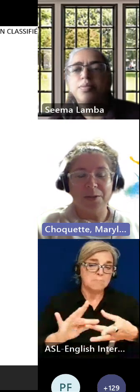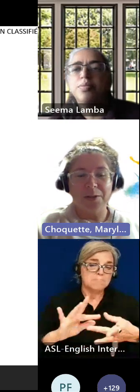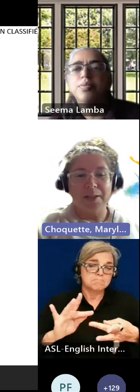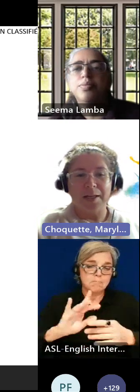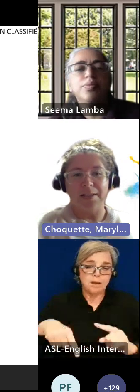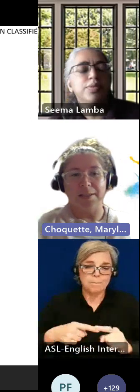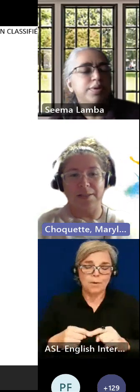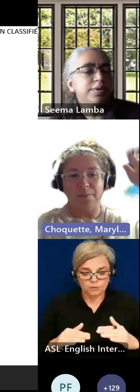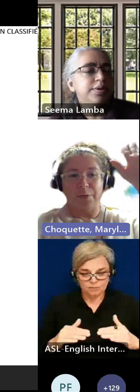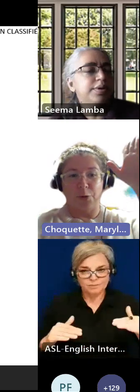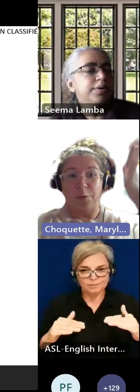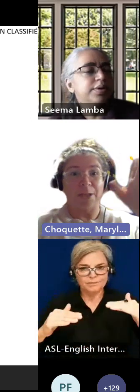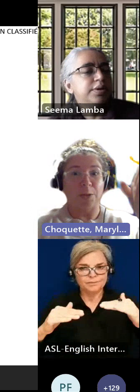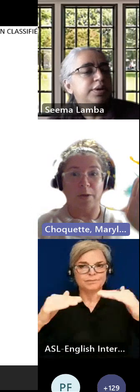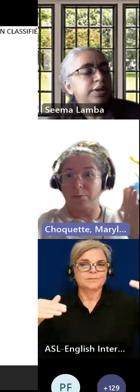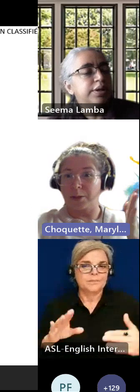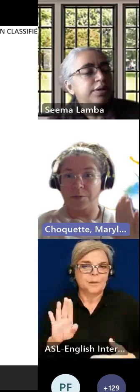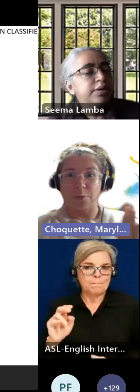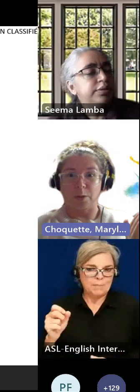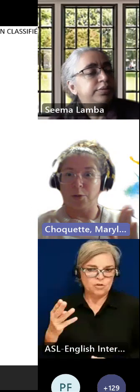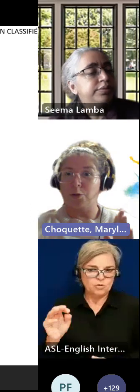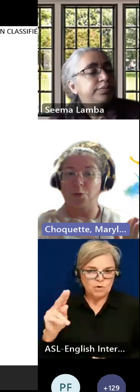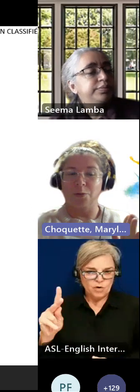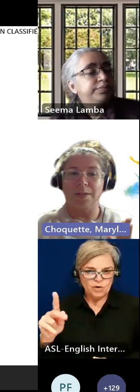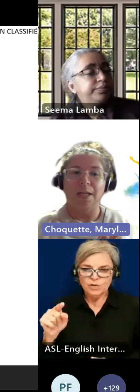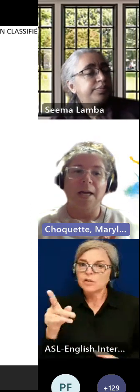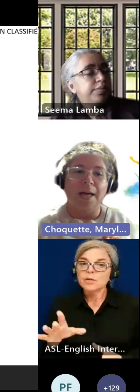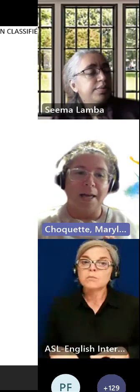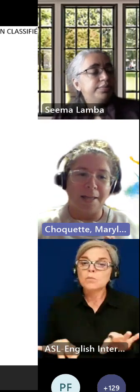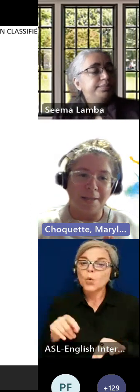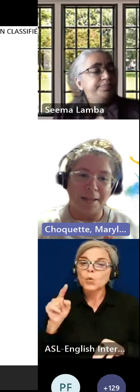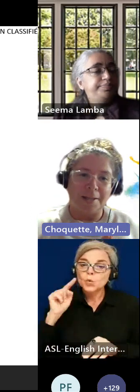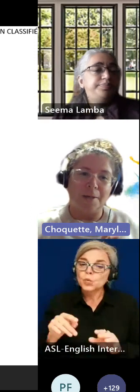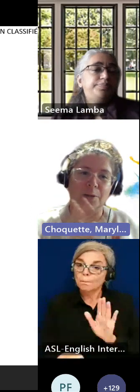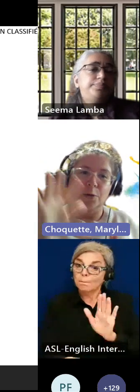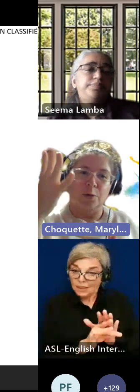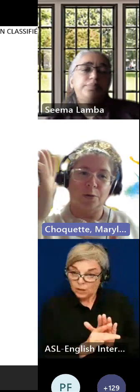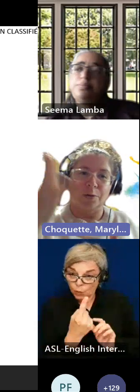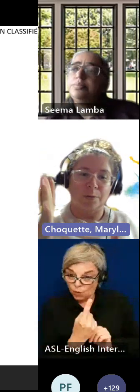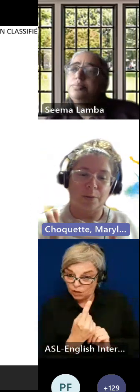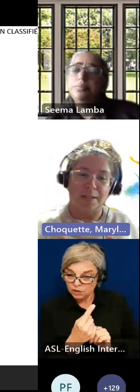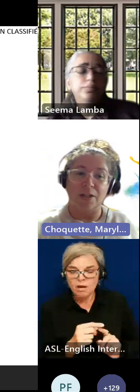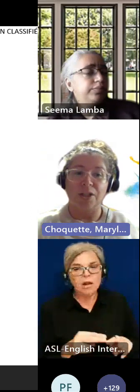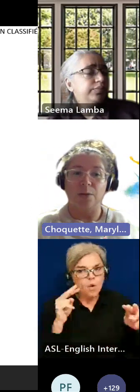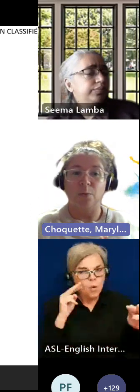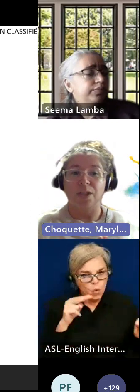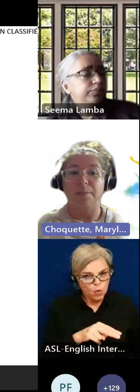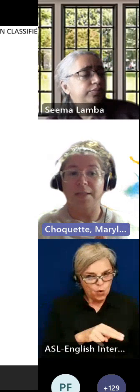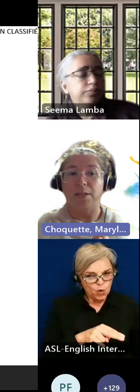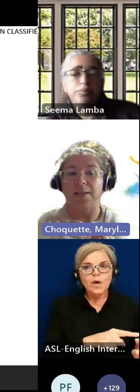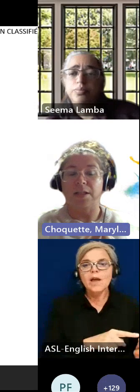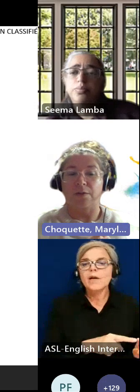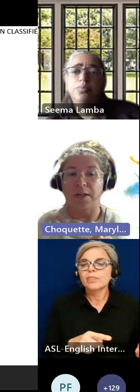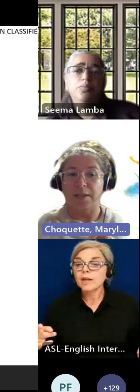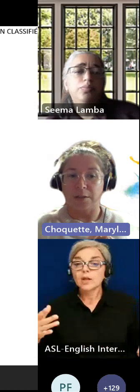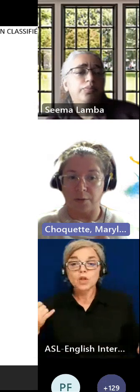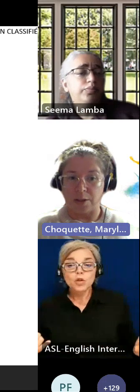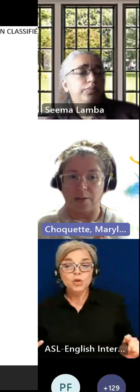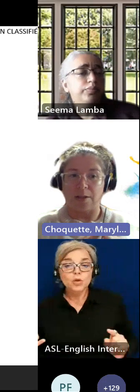really, what you look at is your benchmark, whichever one you choose, and then your current representation, which is based